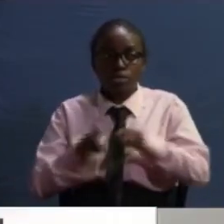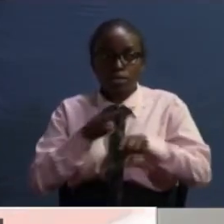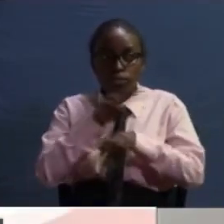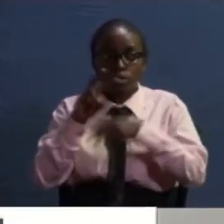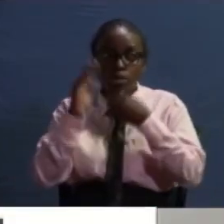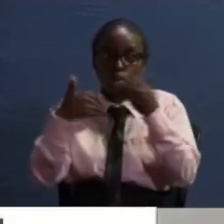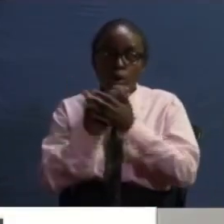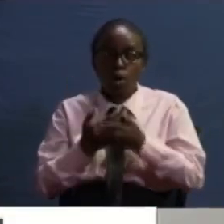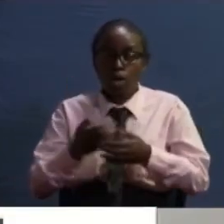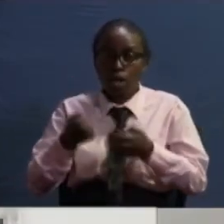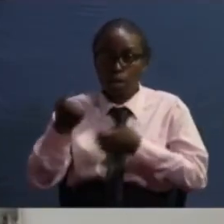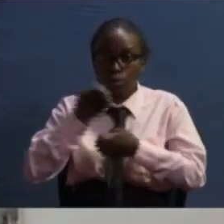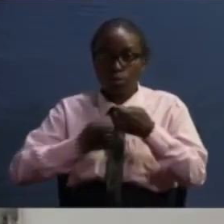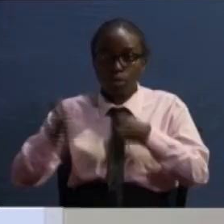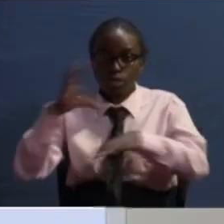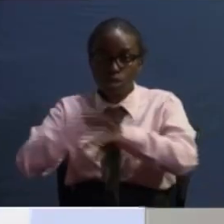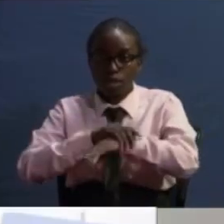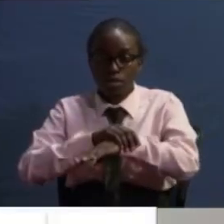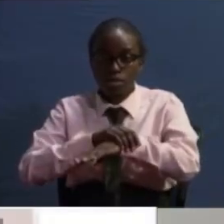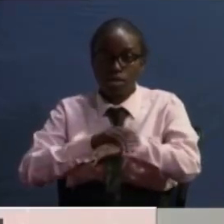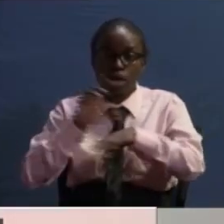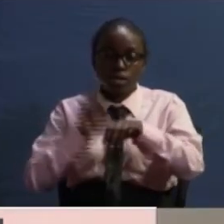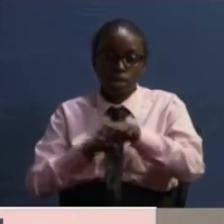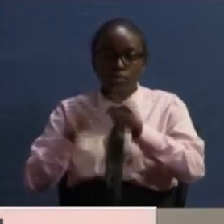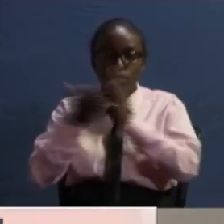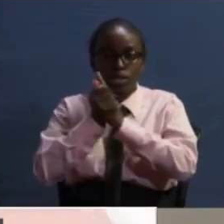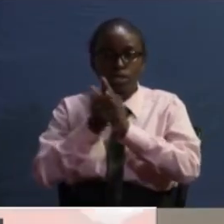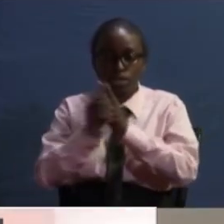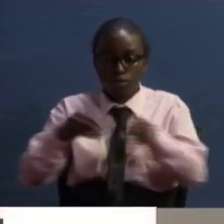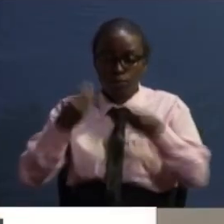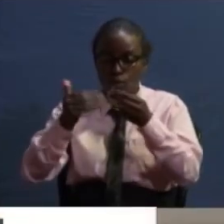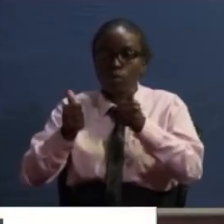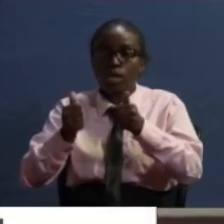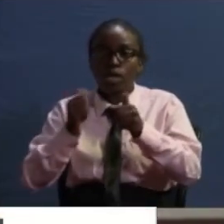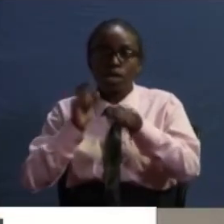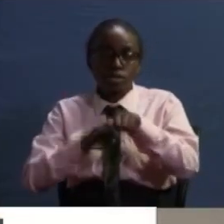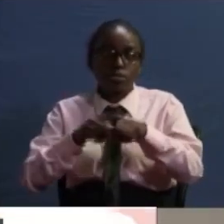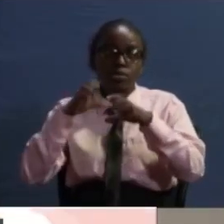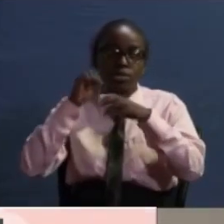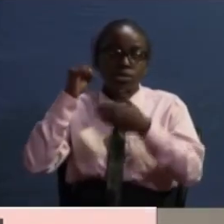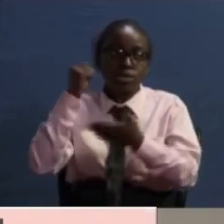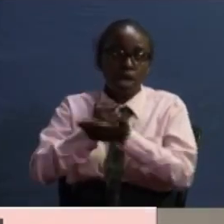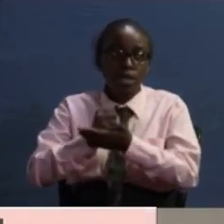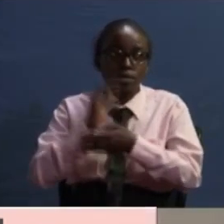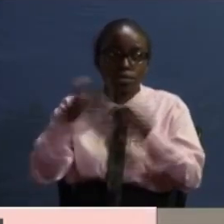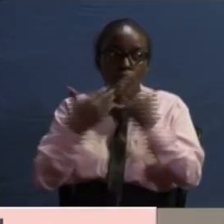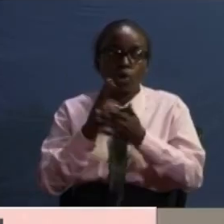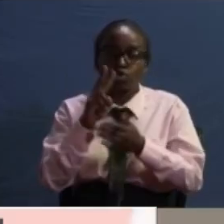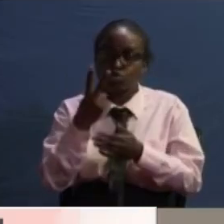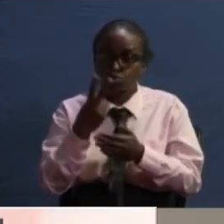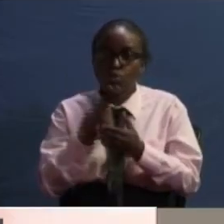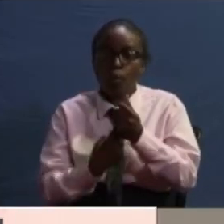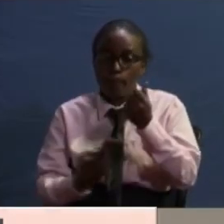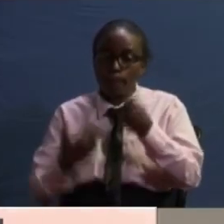employed. So they were given skills. The standards for the tour operators. And